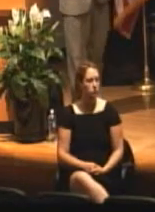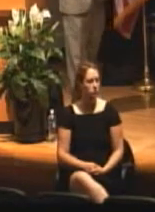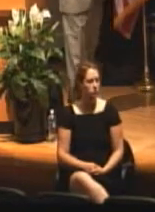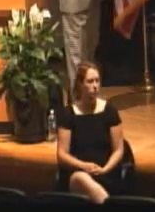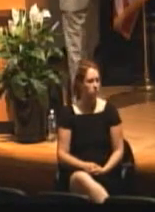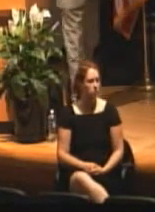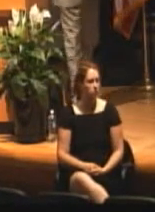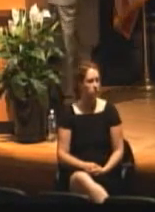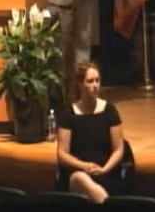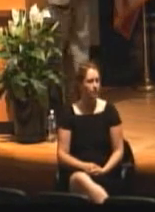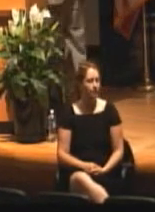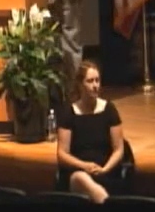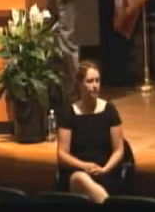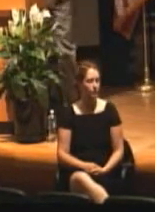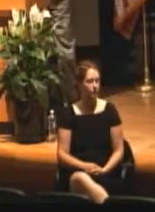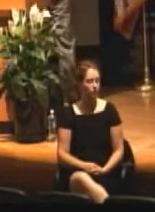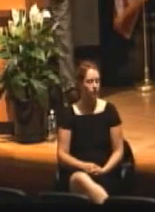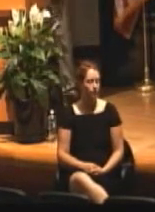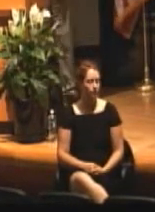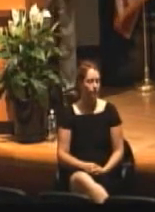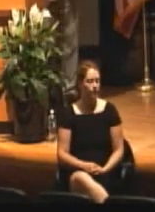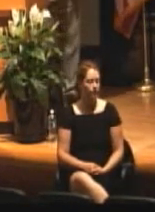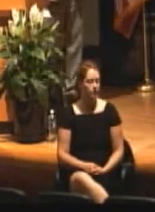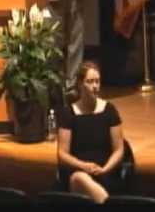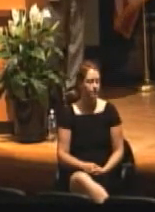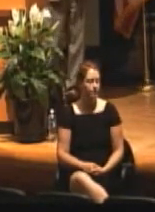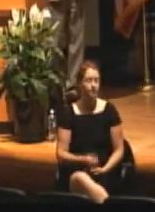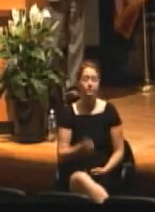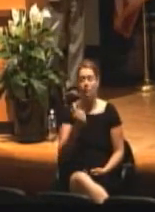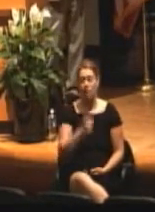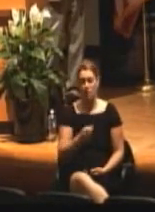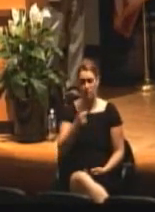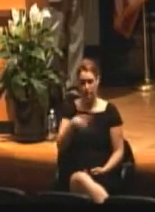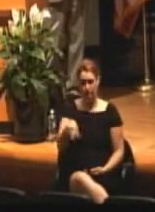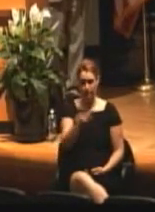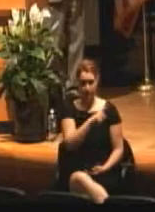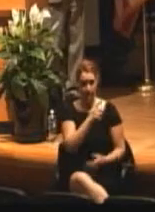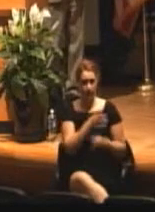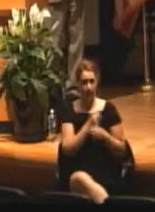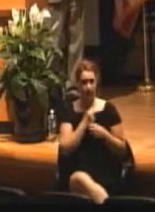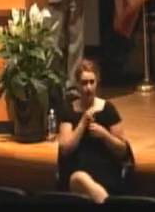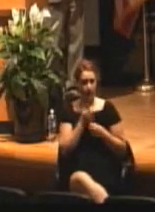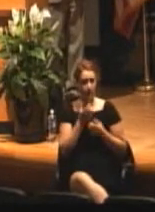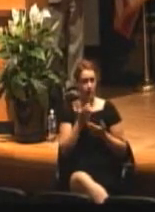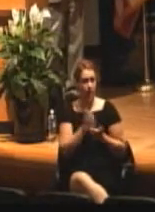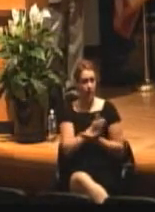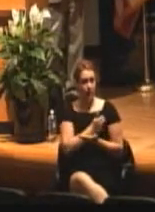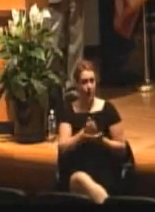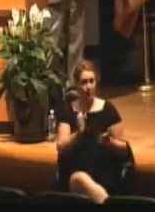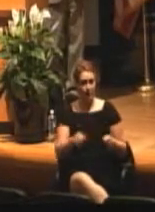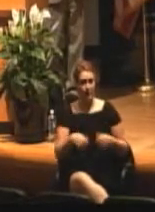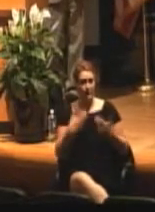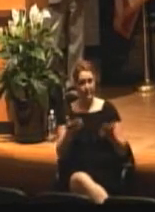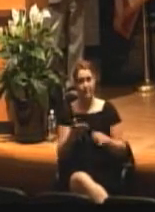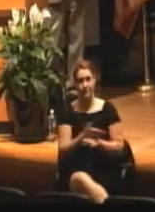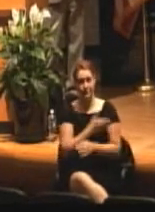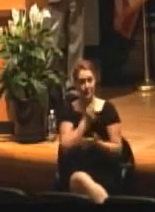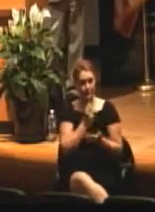bit. Does anybody here get like credit card offers and pre-approvals all the time for new